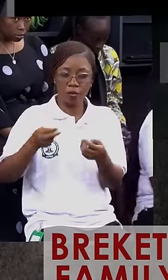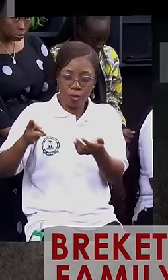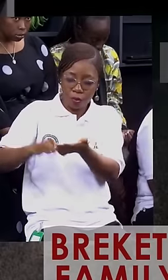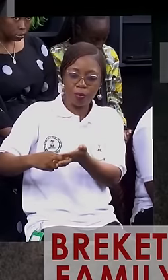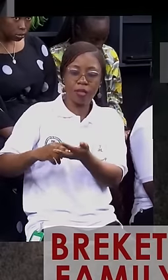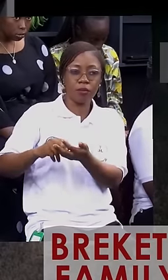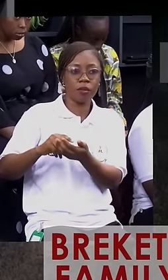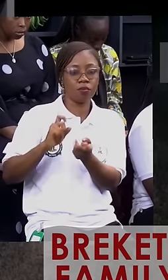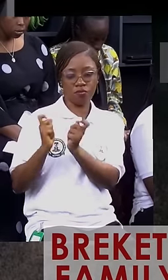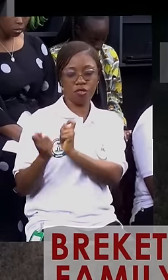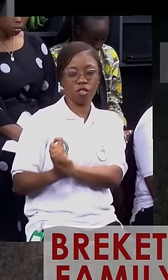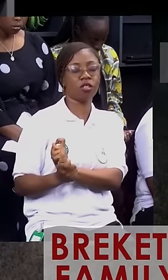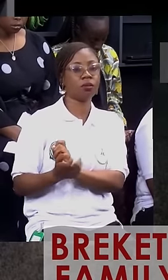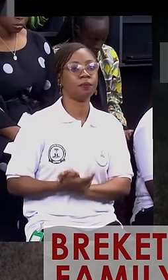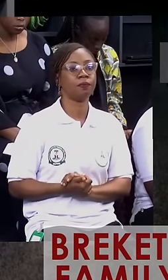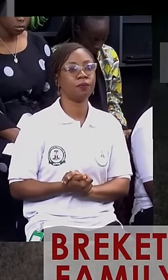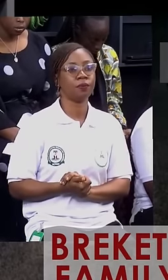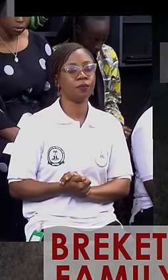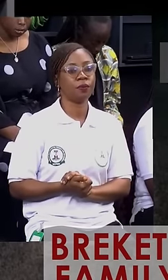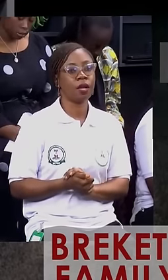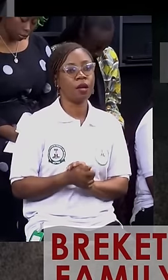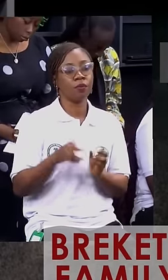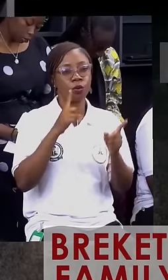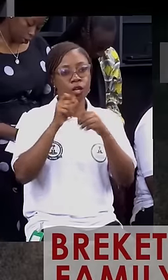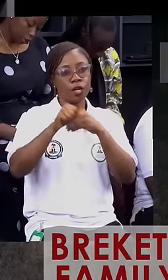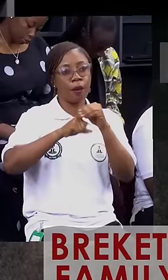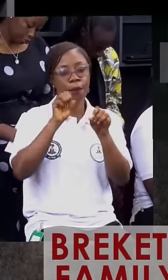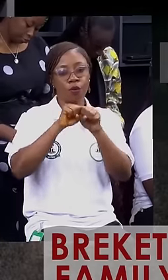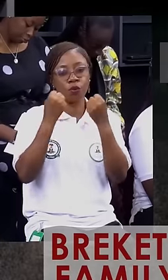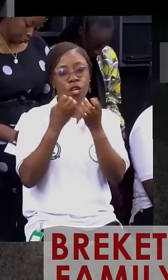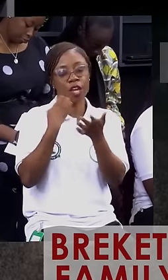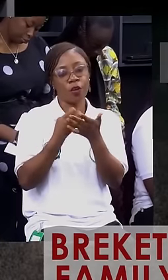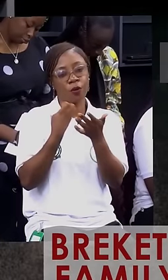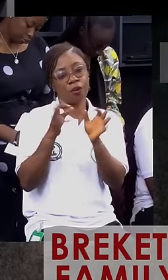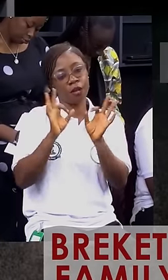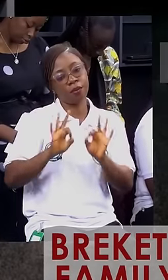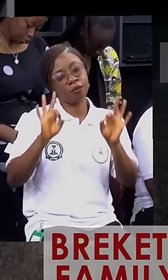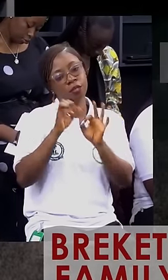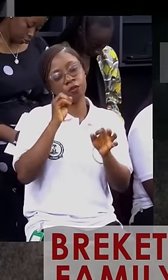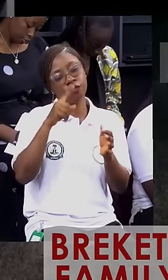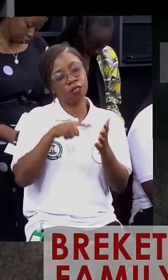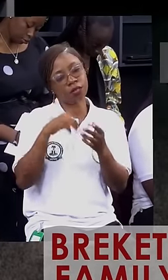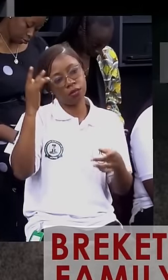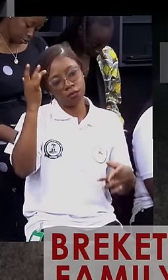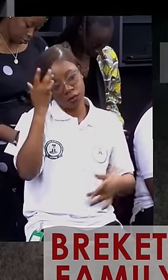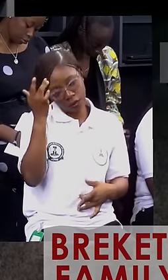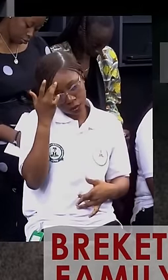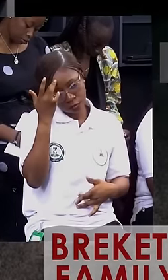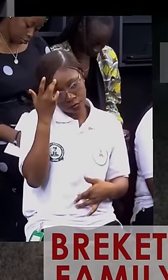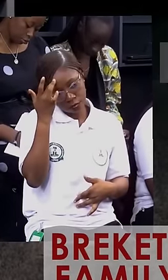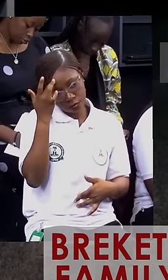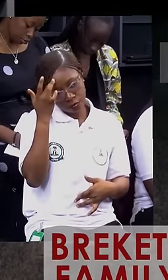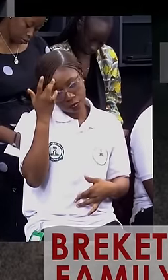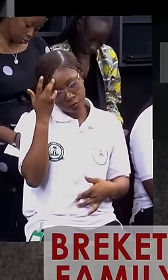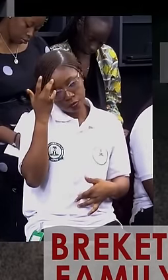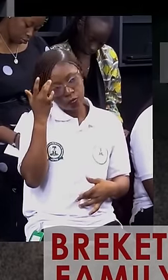And you see, because I'm talking about the socio-economic importance of this disease, and I will go into that aspect soon.